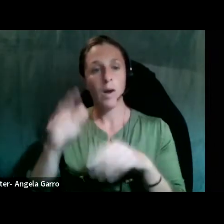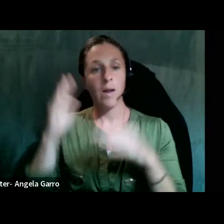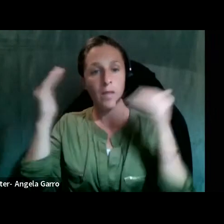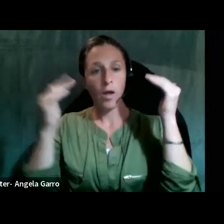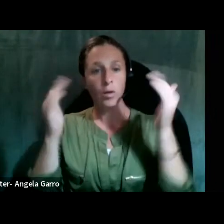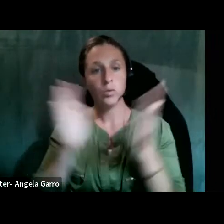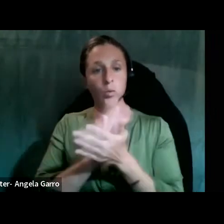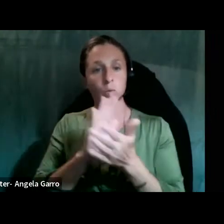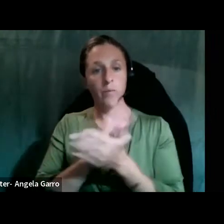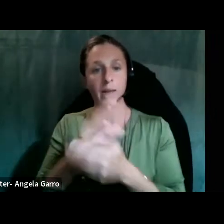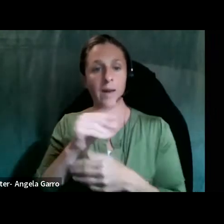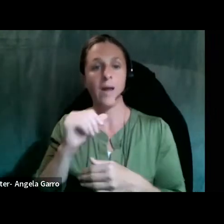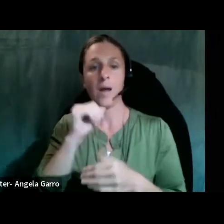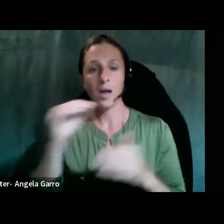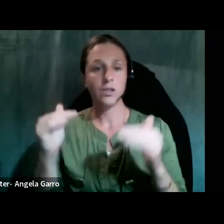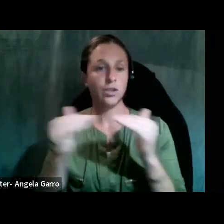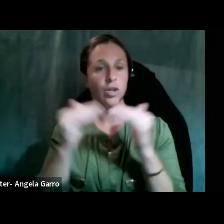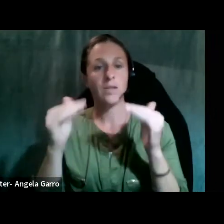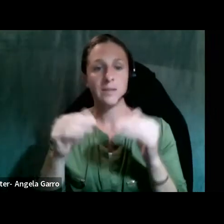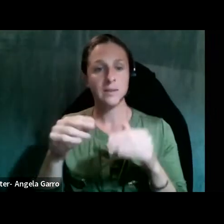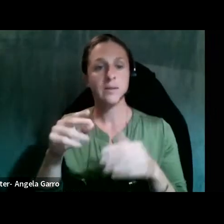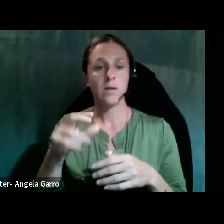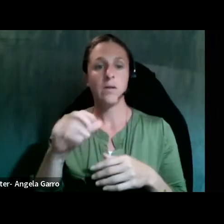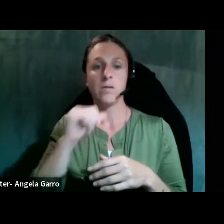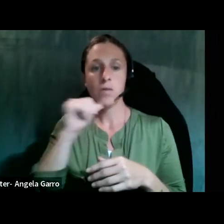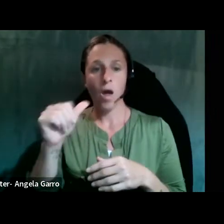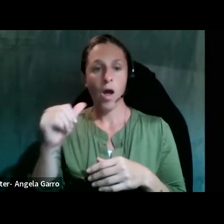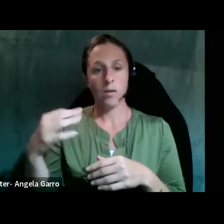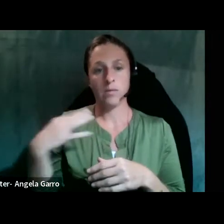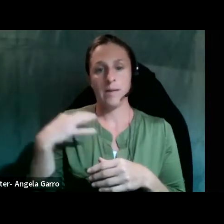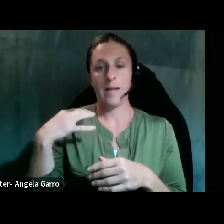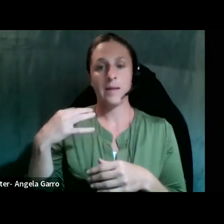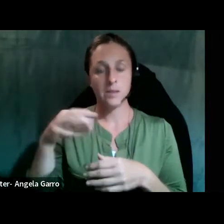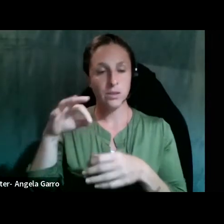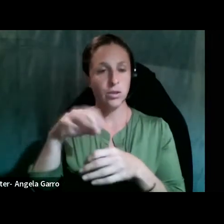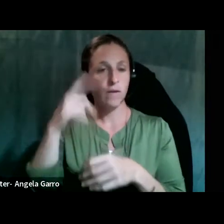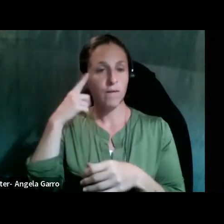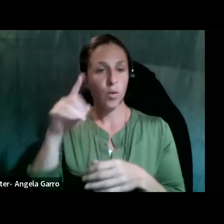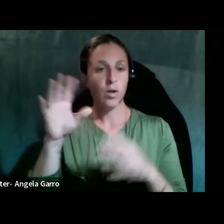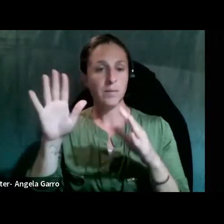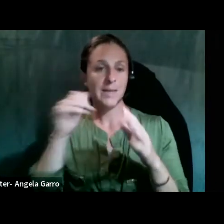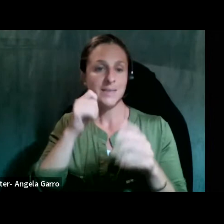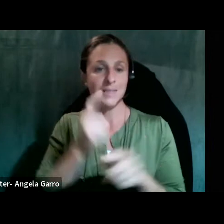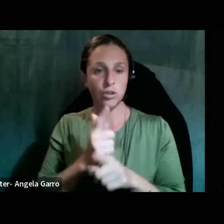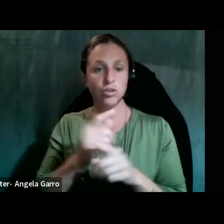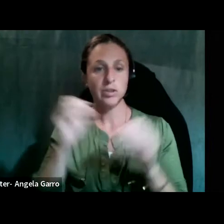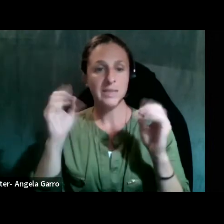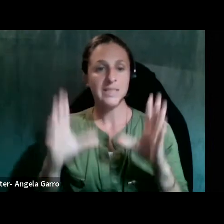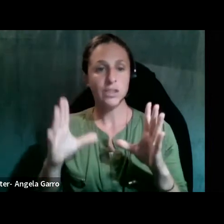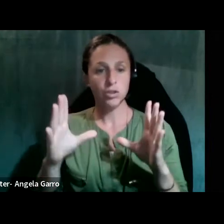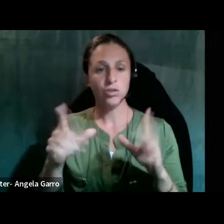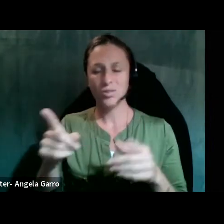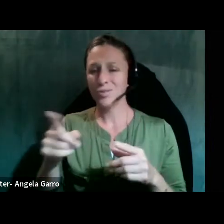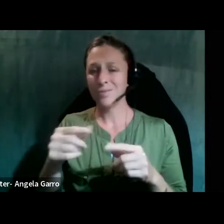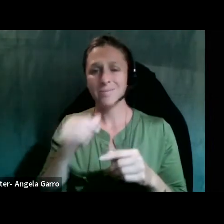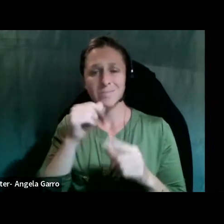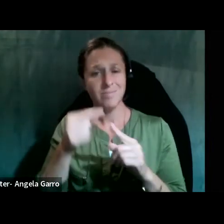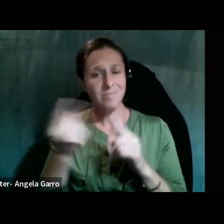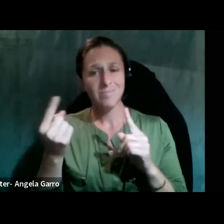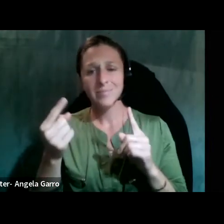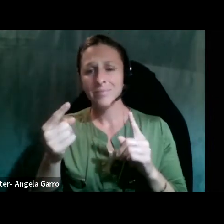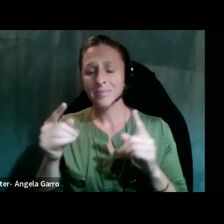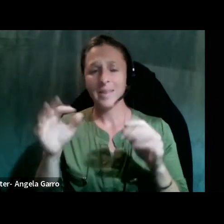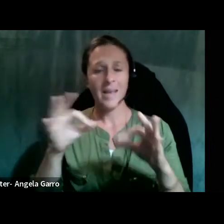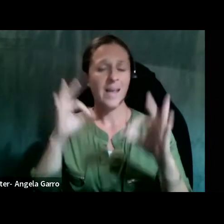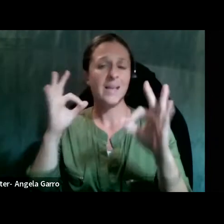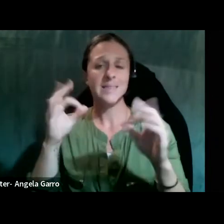and unjust nature of my sister's non-reelection to her teaching position. She is an undisputed, excellent teacher. Her students loved